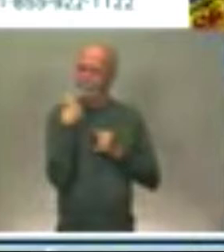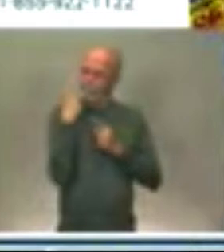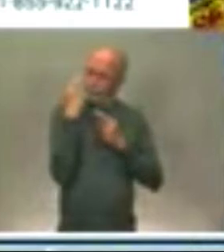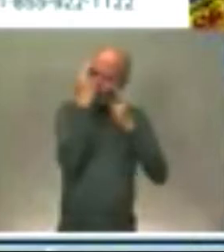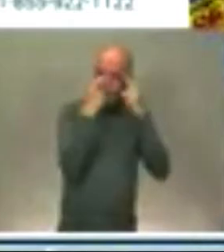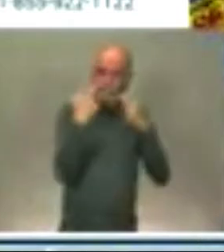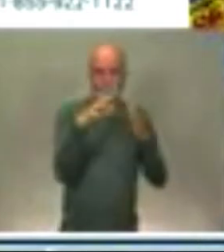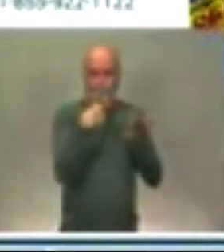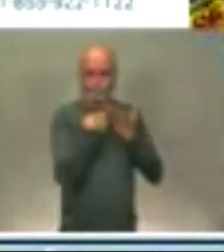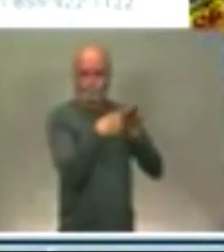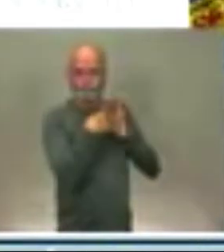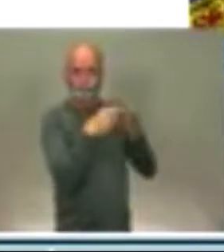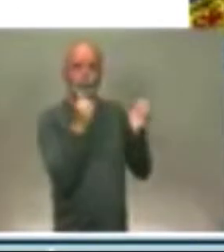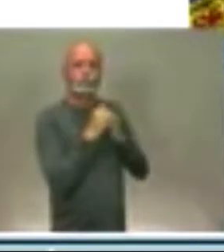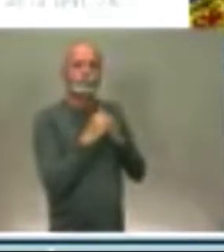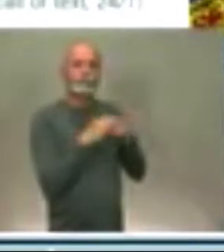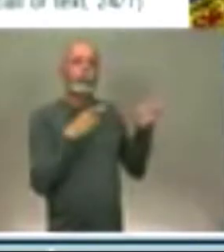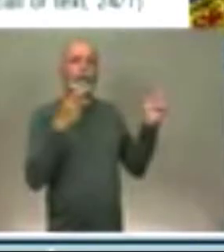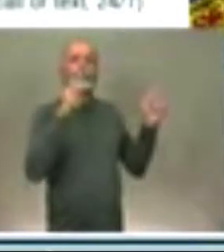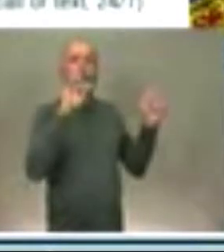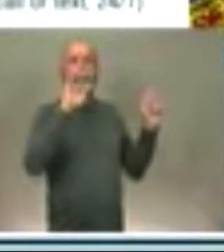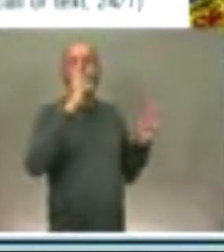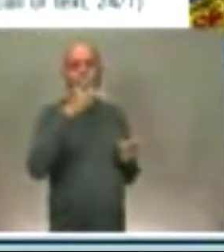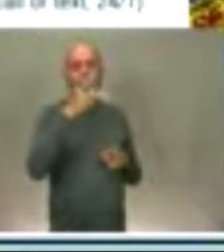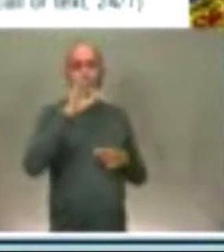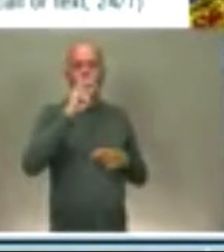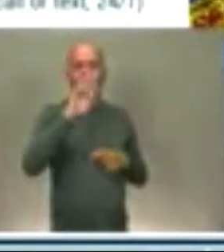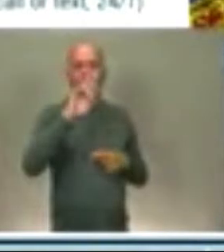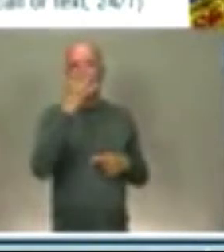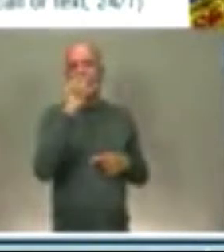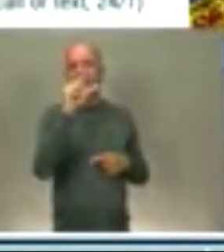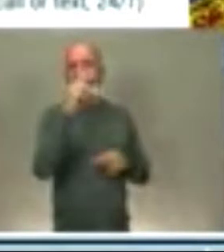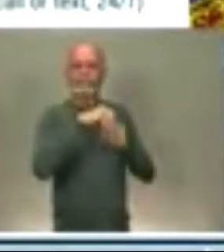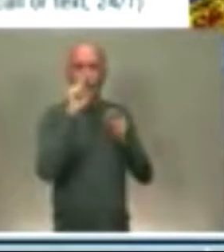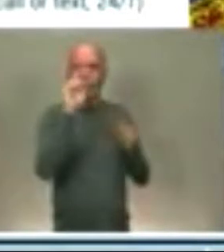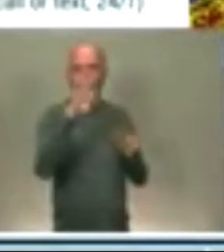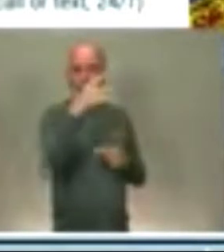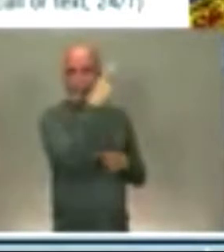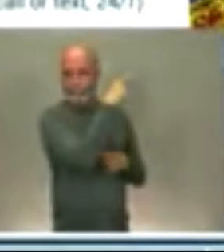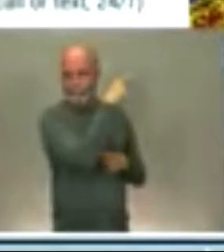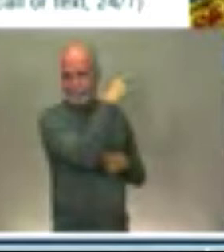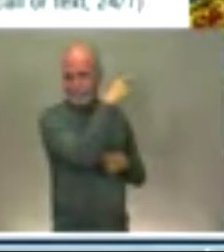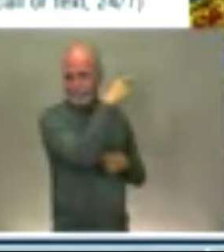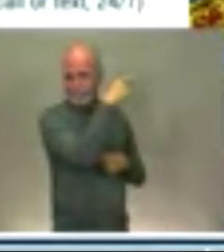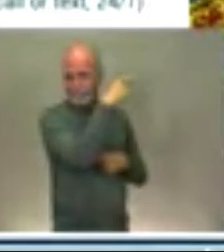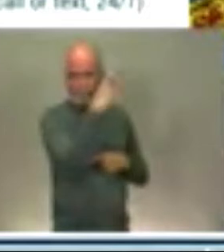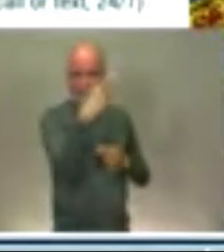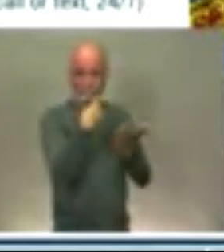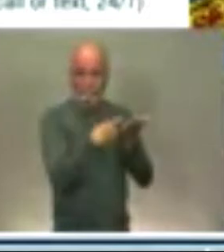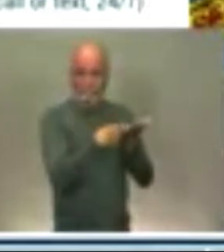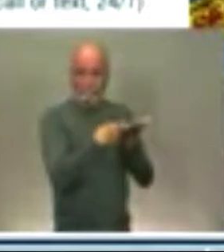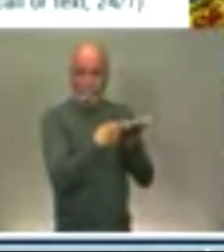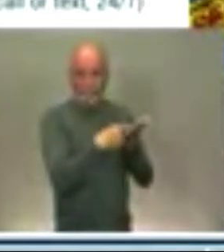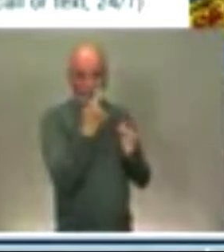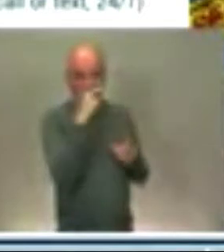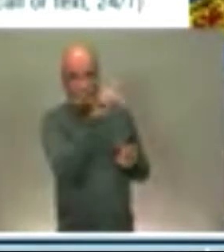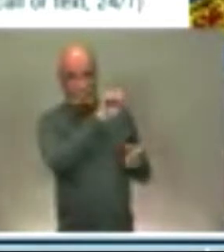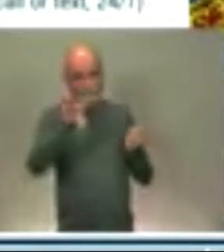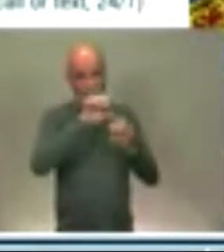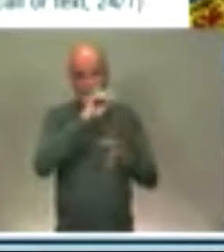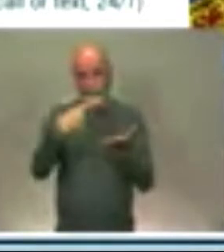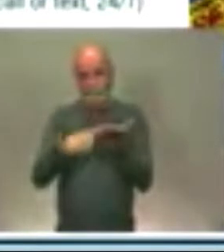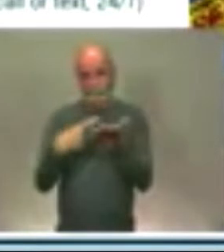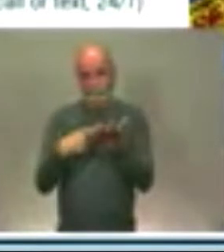Premier Higgs and whether, and I'll ask Dr. Strang to also comment on this, and whether both provinces are on the